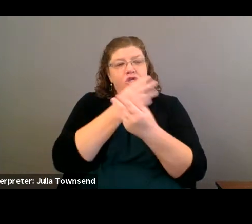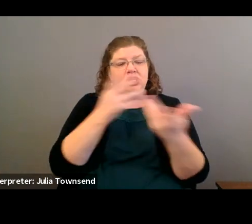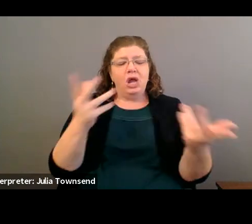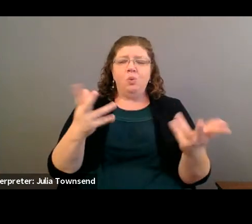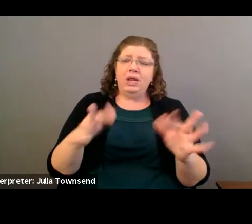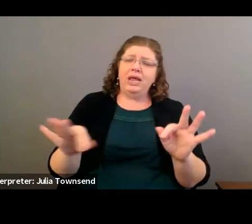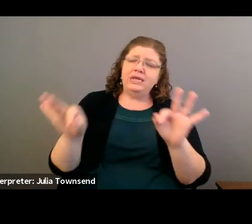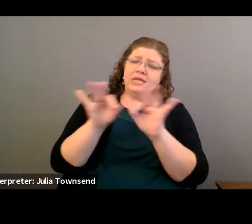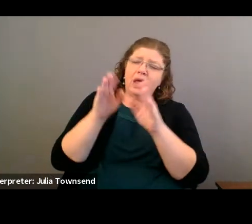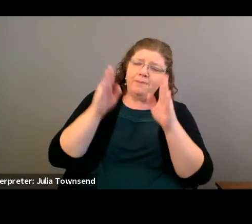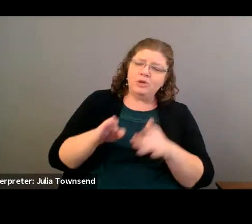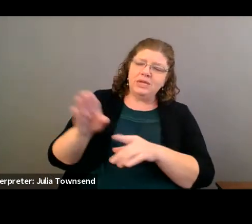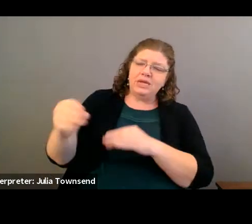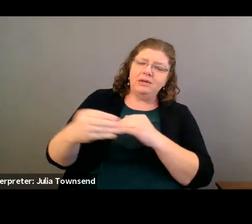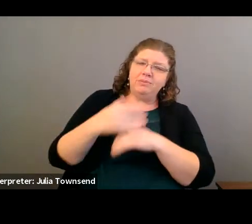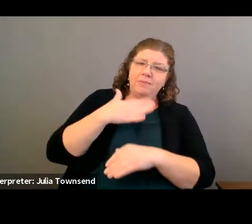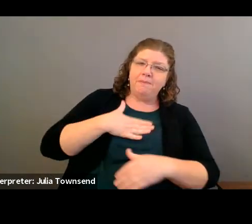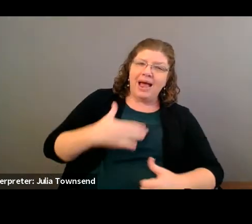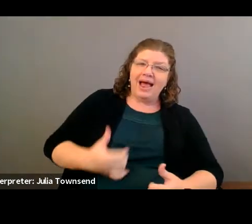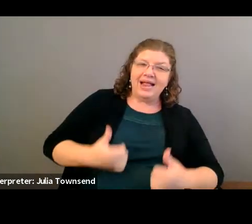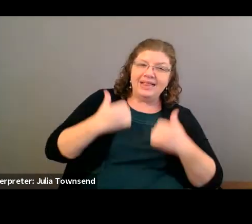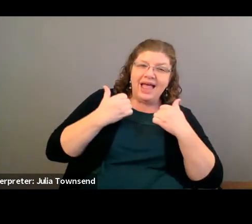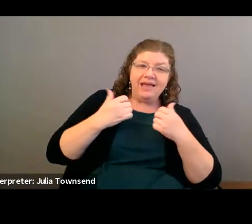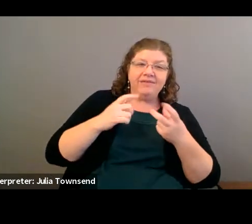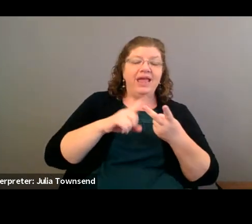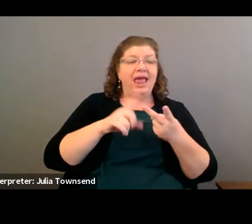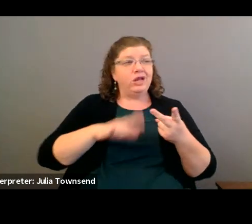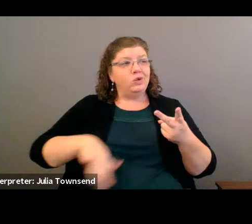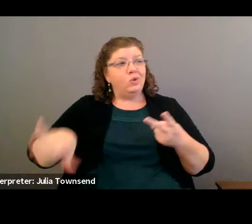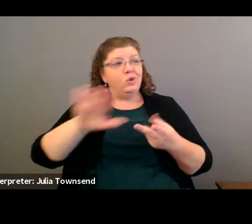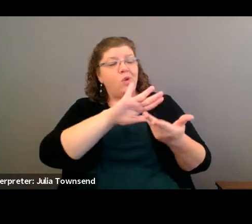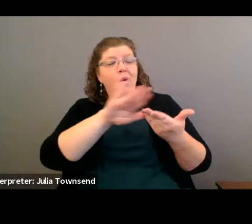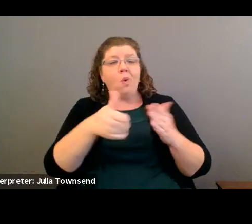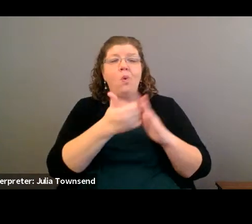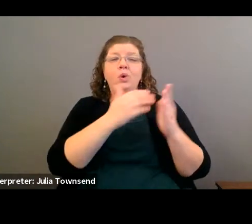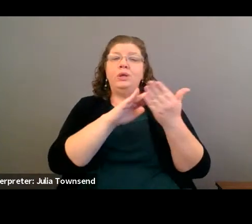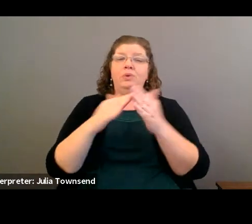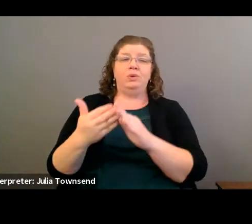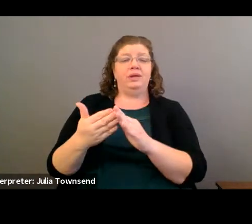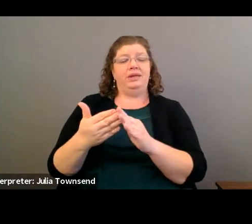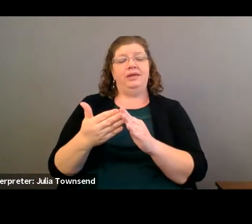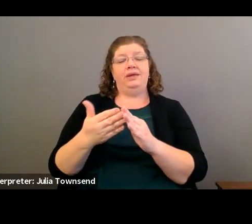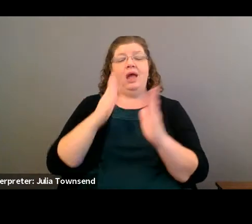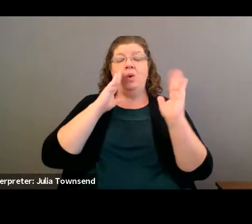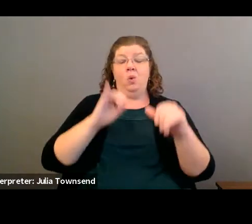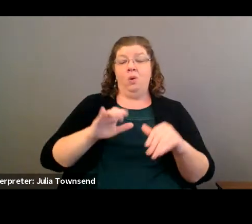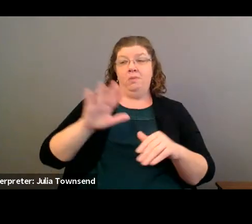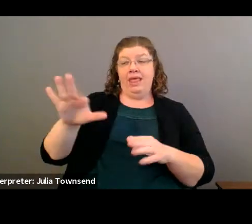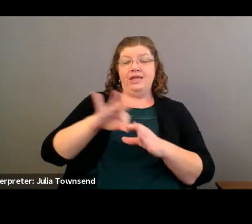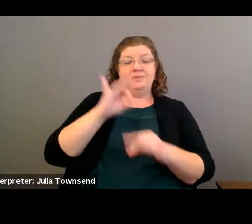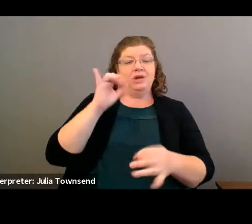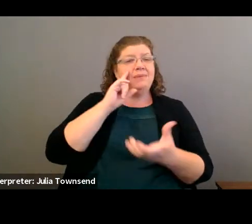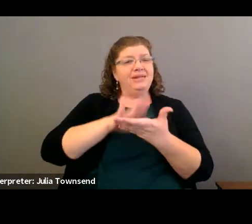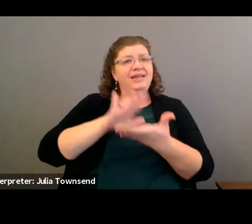my life, but also to this entire community. And I hope that I believe that spirit will live